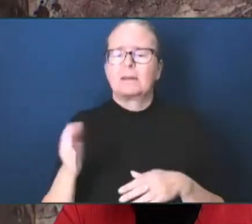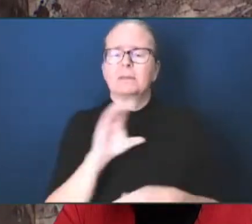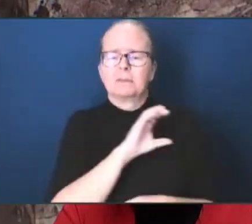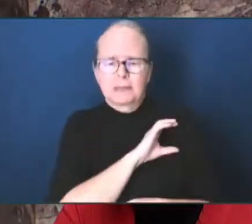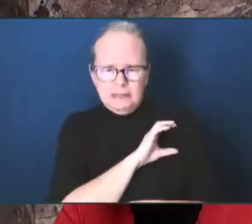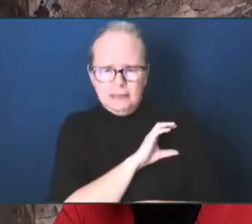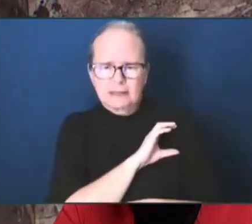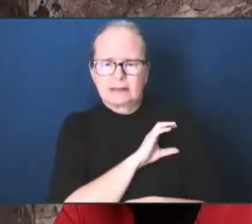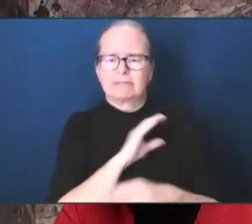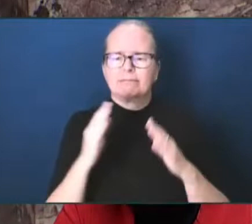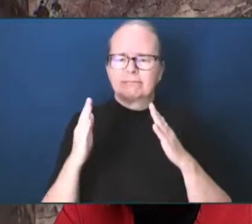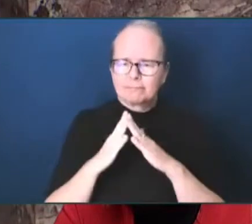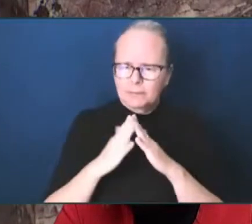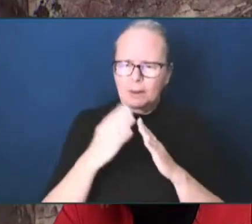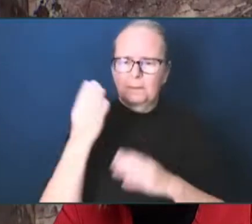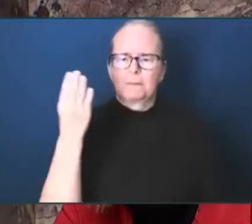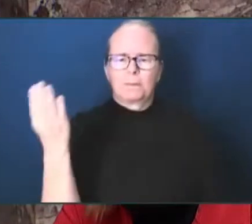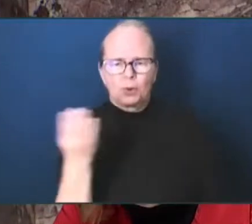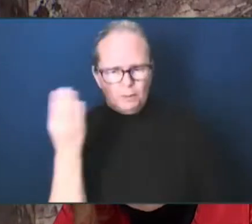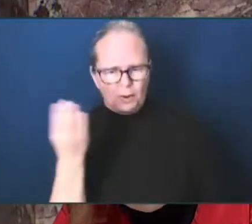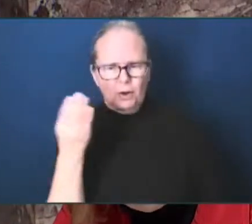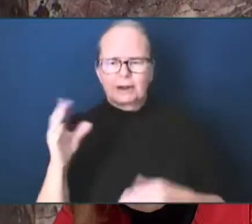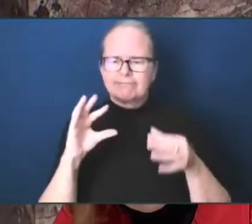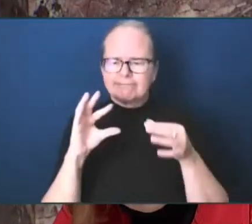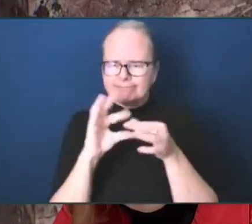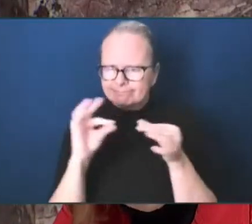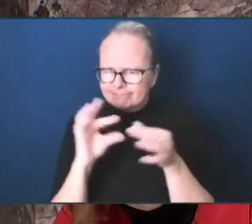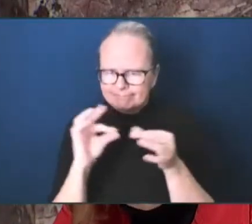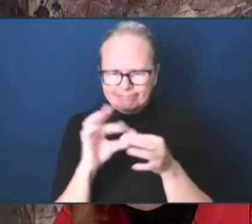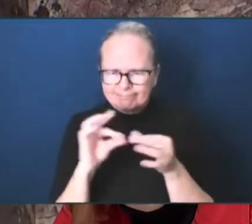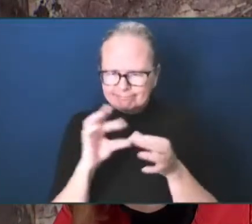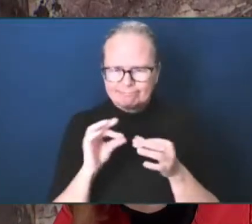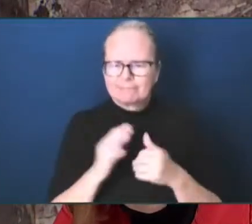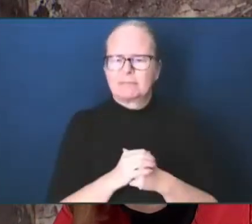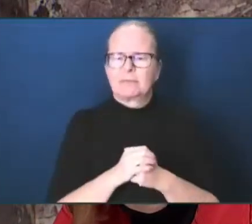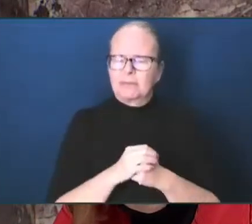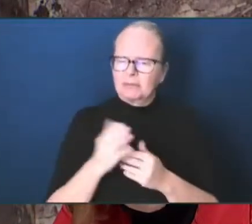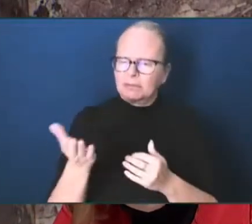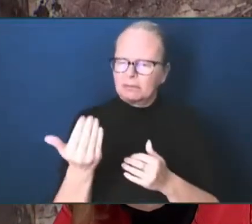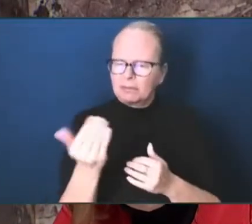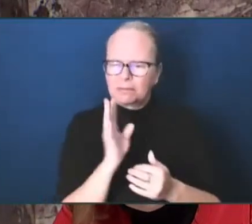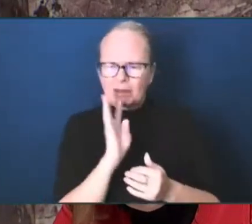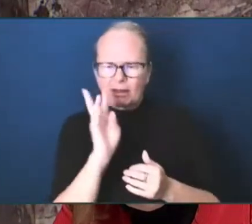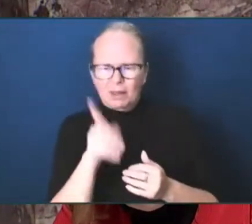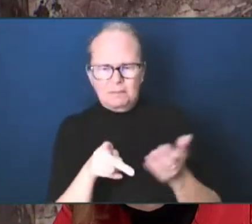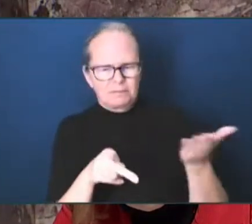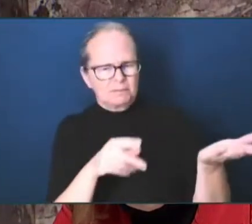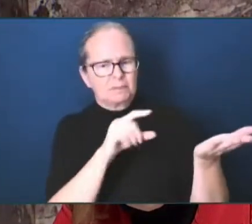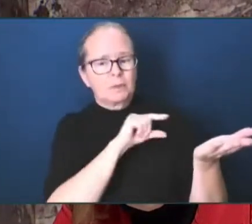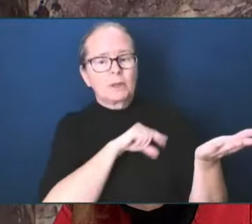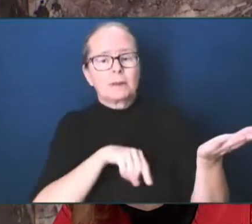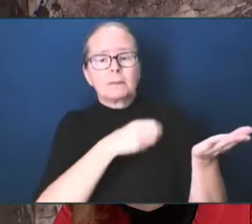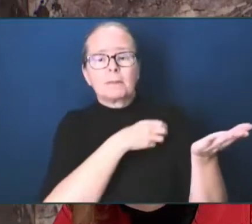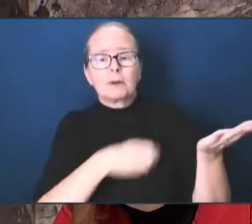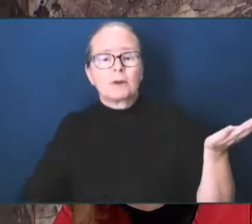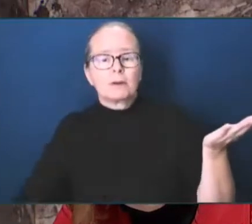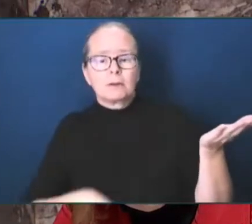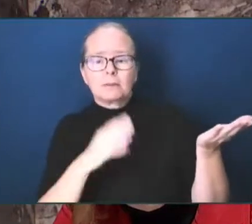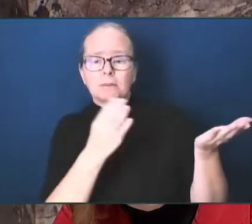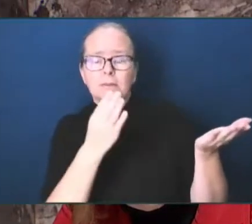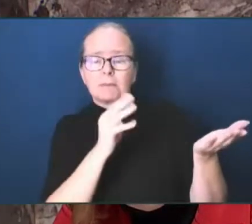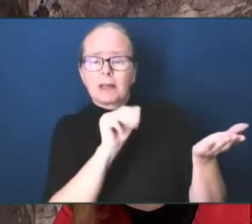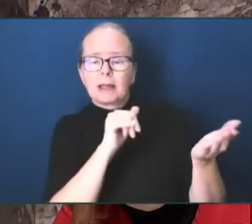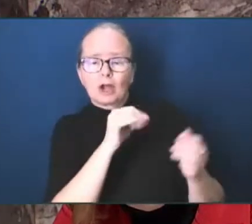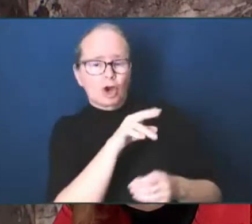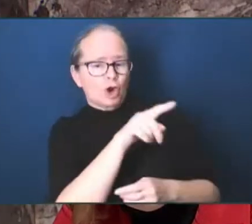Mike Hurley said, and I quote, "It's something that we must get. I'm past the stage of being nice